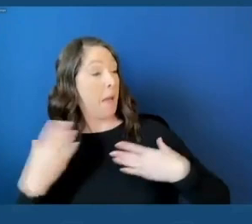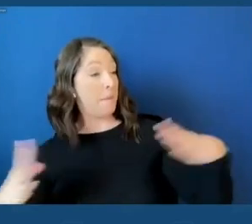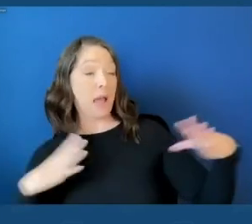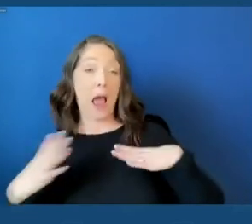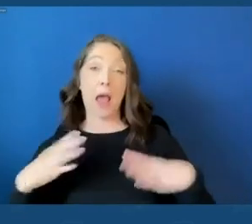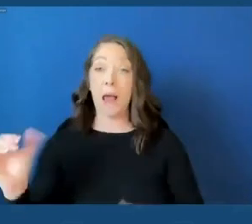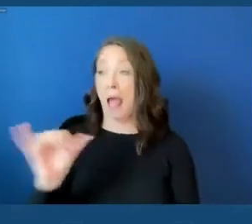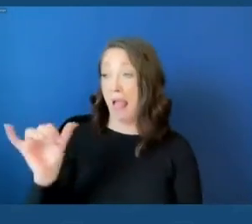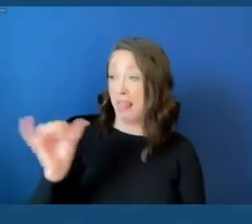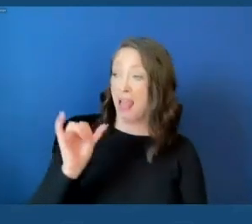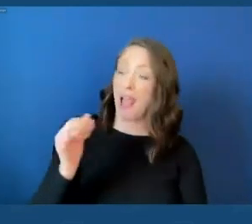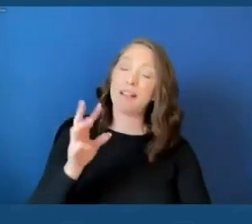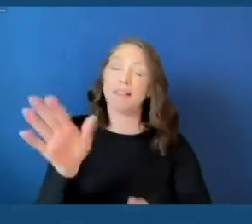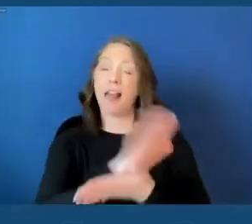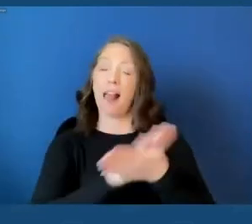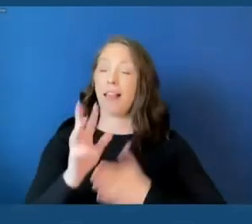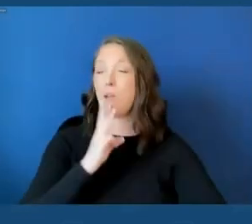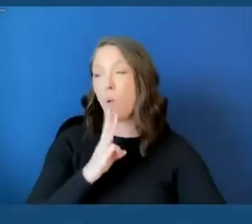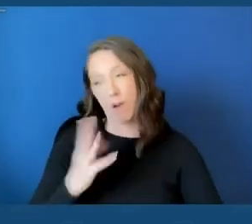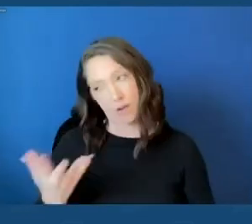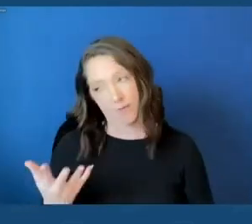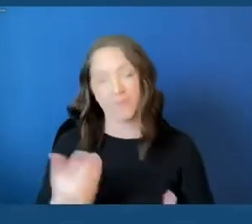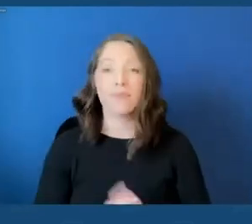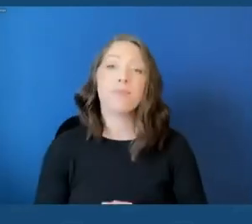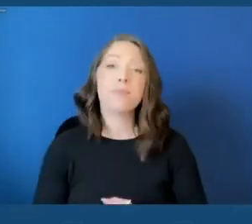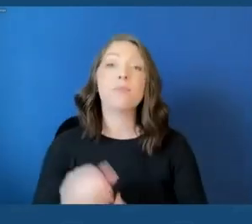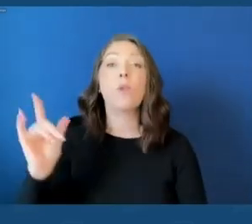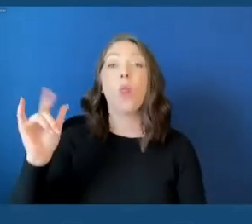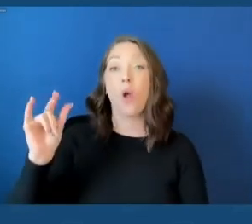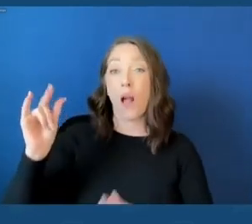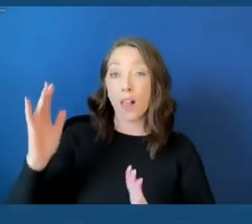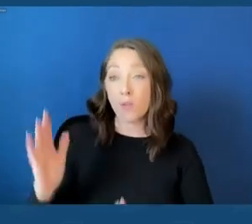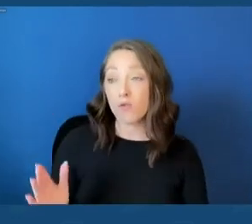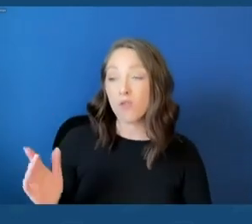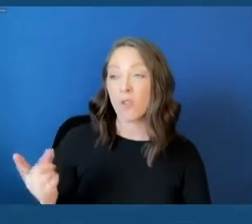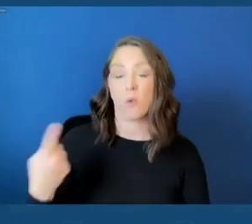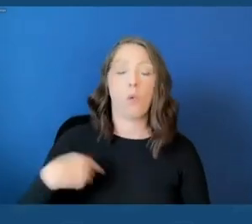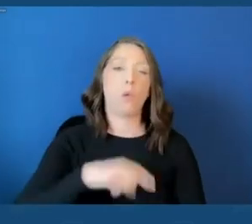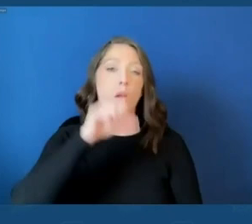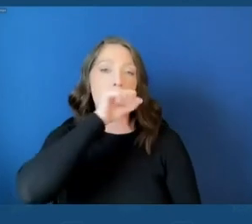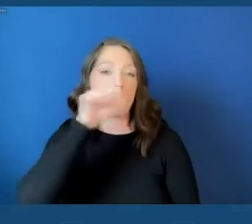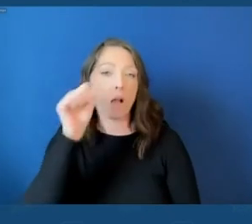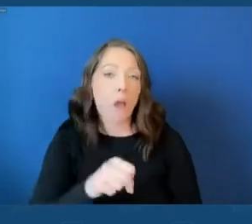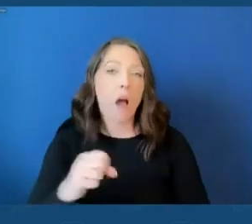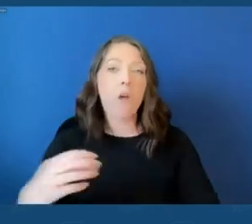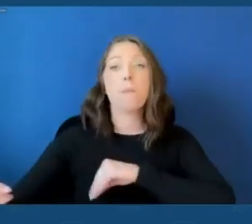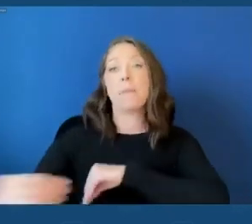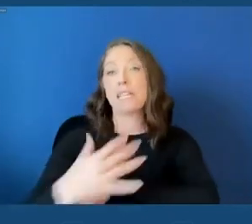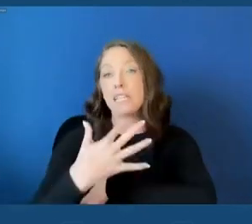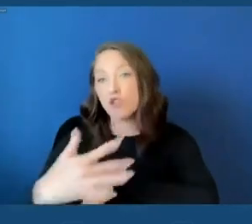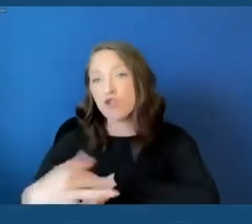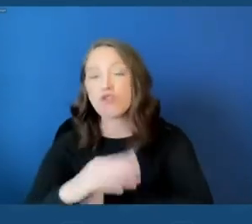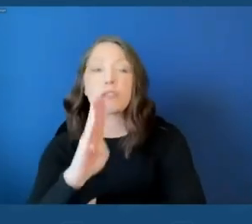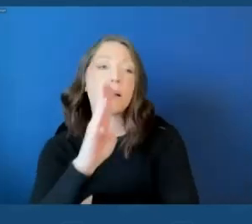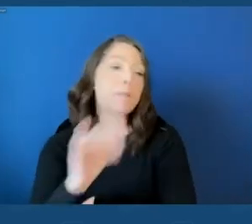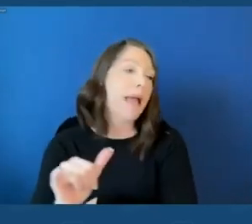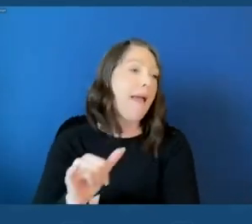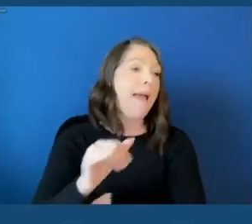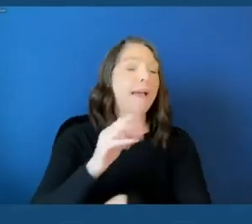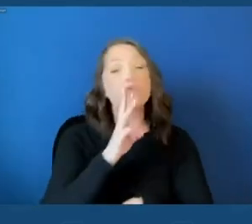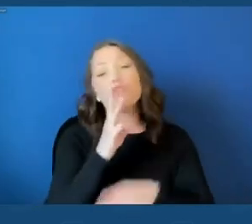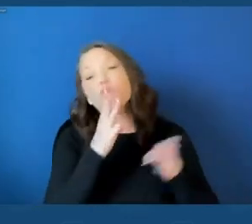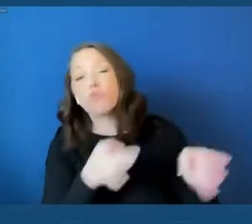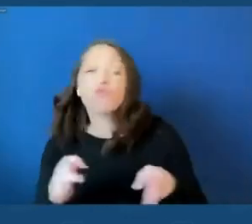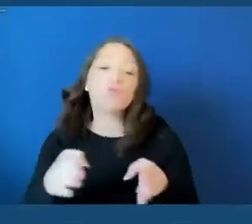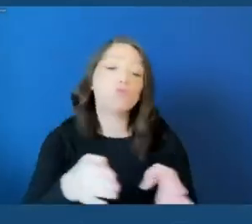water. Long Islanders, we love our beaches, bays, harbors, streams, and rivers.